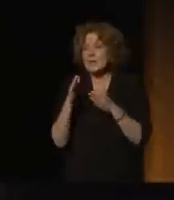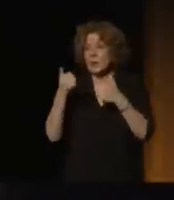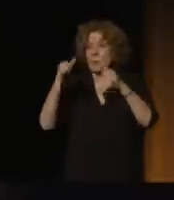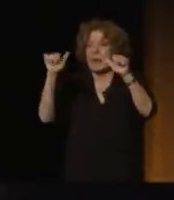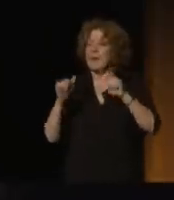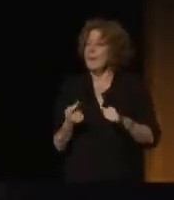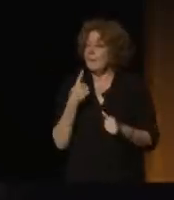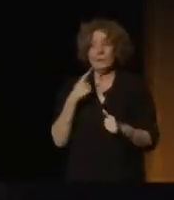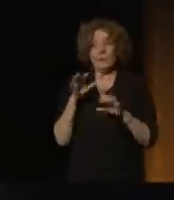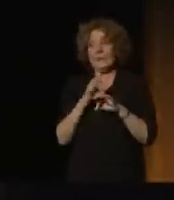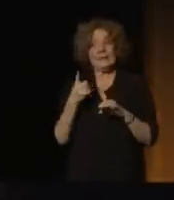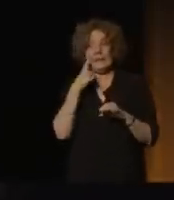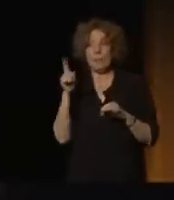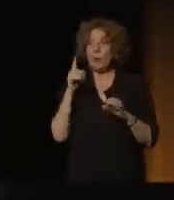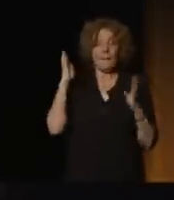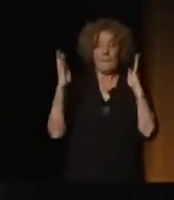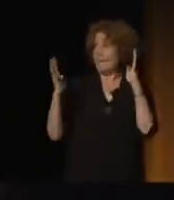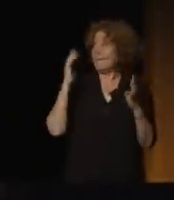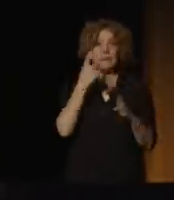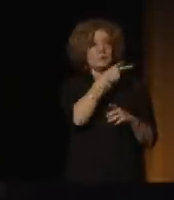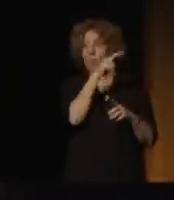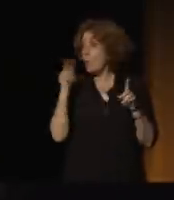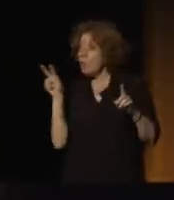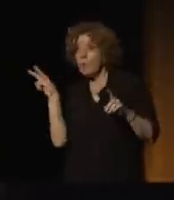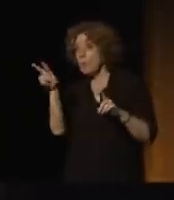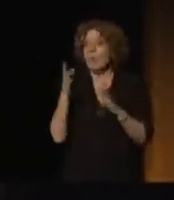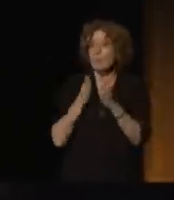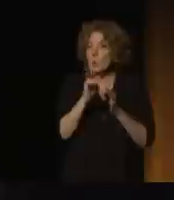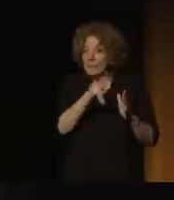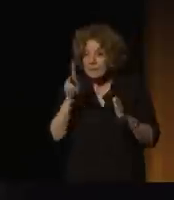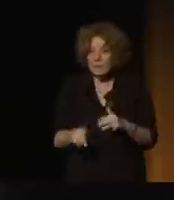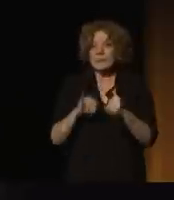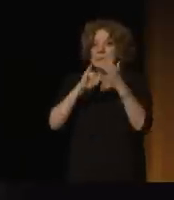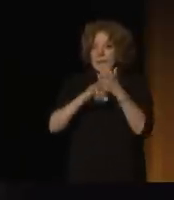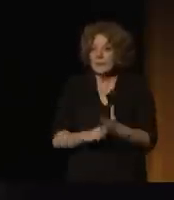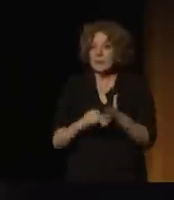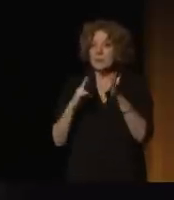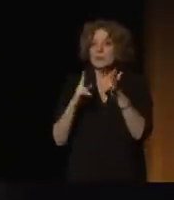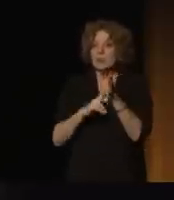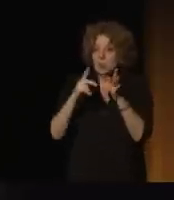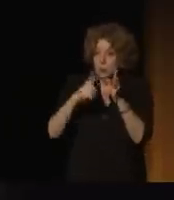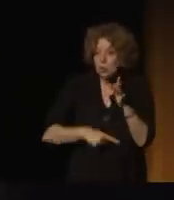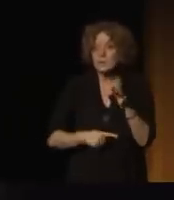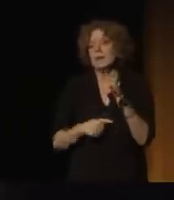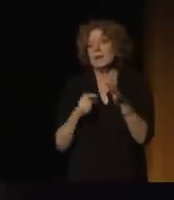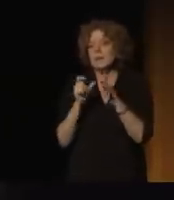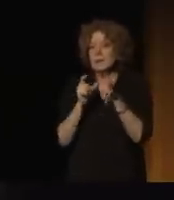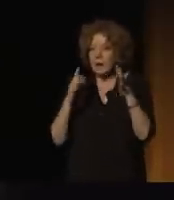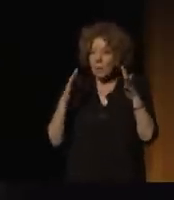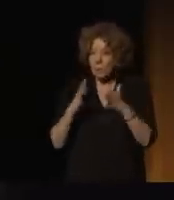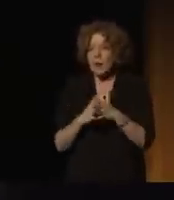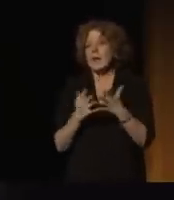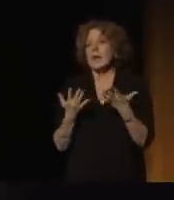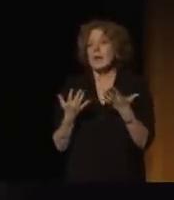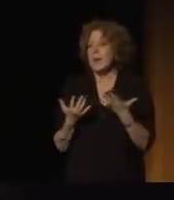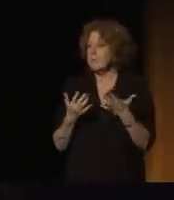saw through parts of Pennsylvania, southern New Jersey, Delaware, Maryland, and Virginia. There